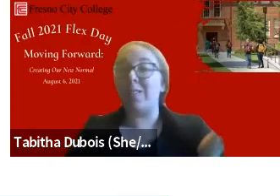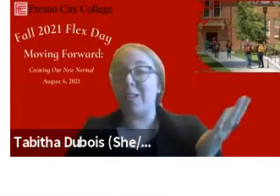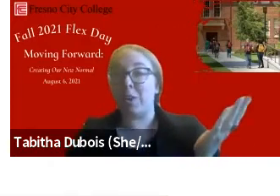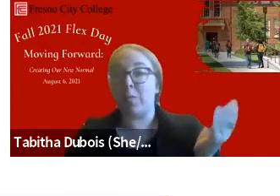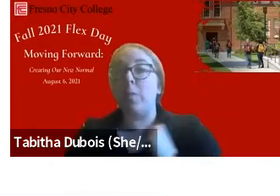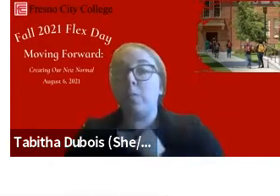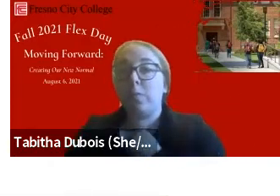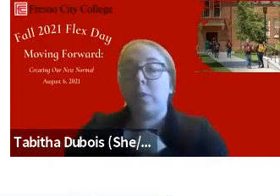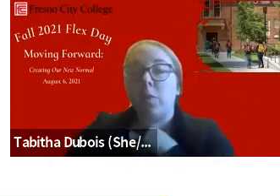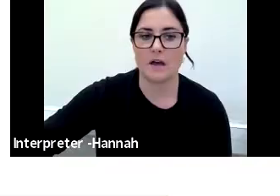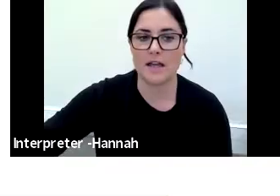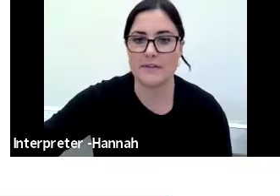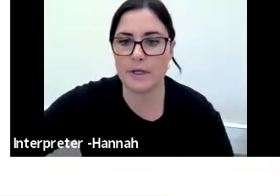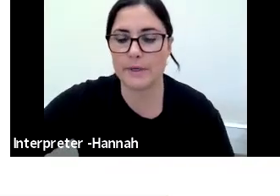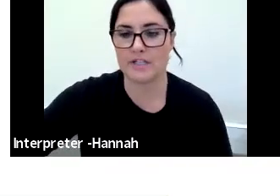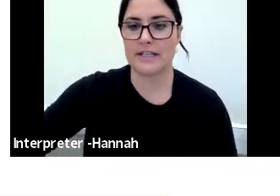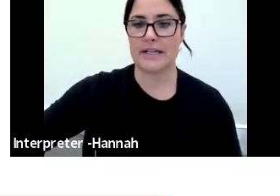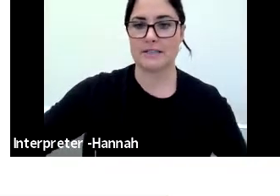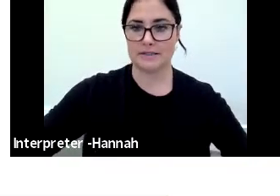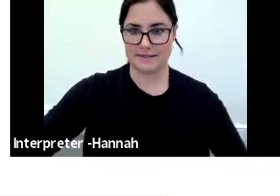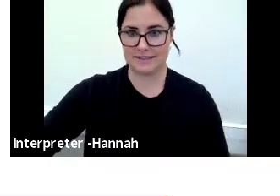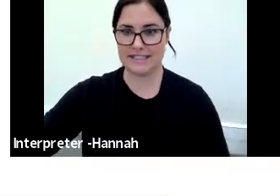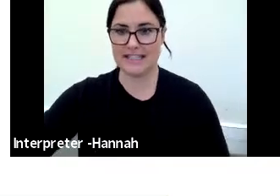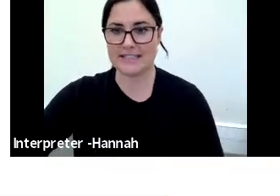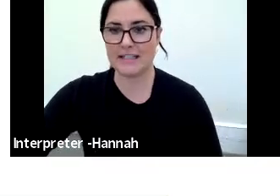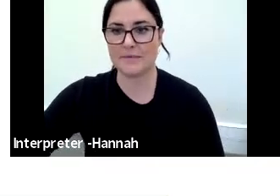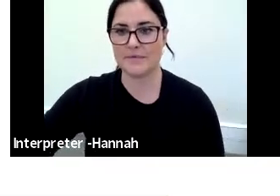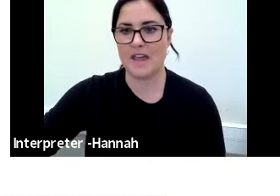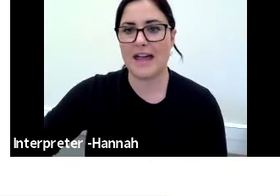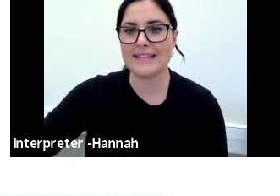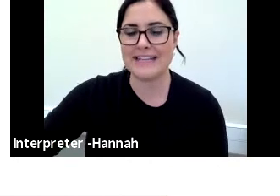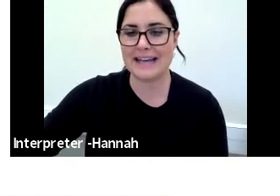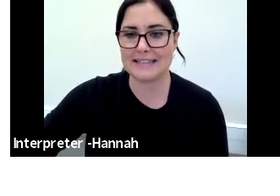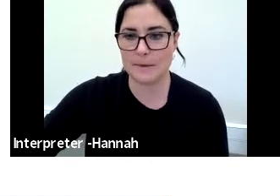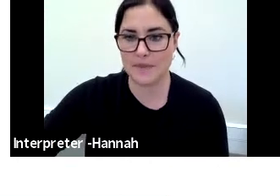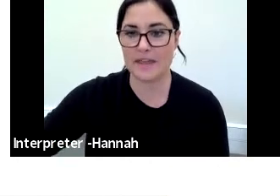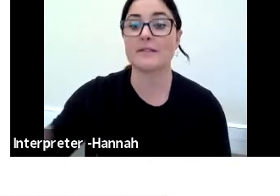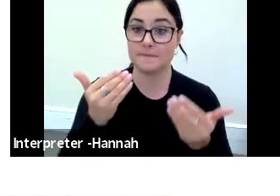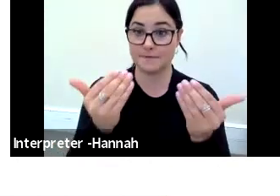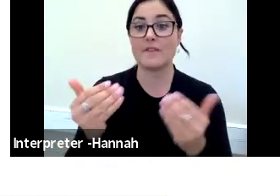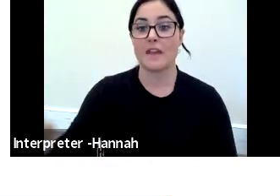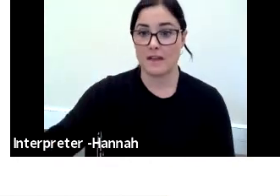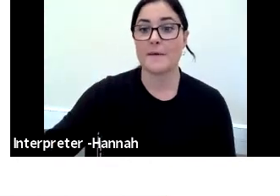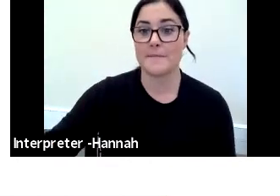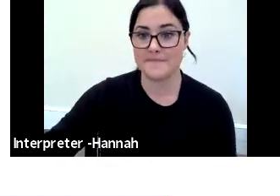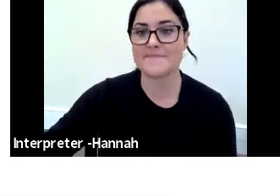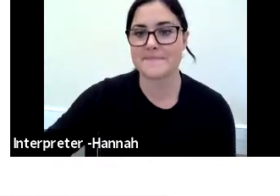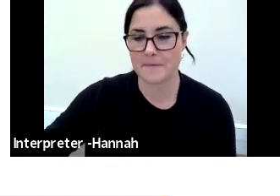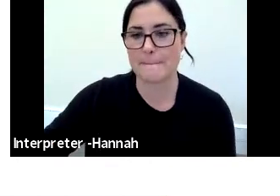Who requests the Oh, there's a question. I have a quick question again. This is Nancy. I'd like to add something,